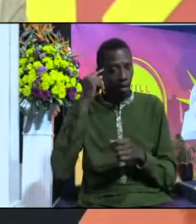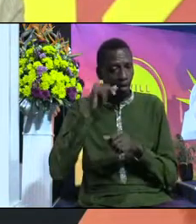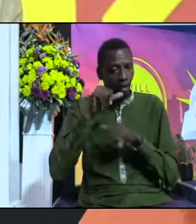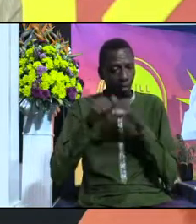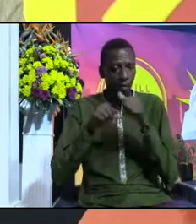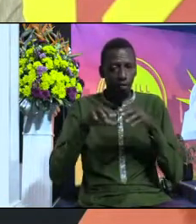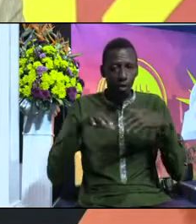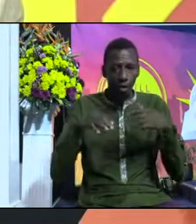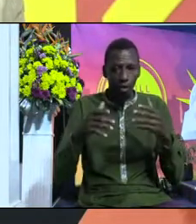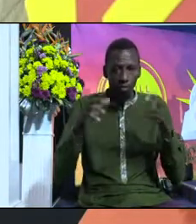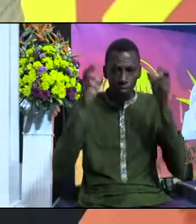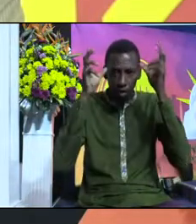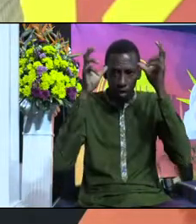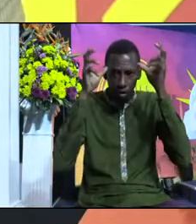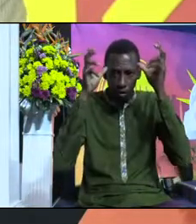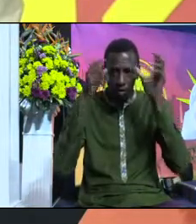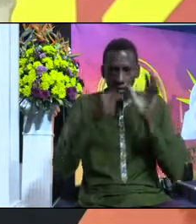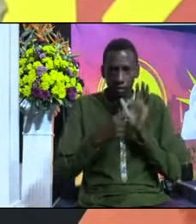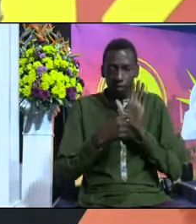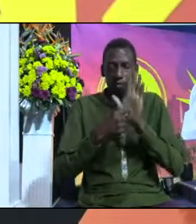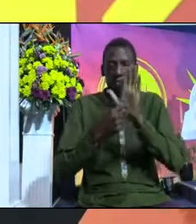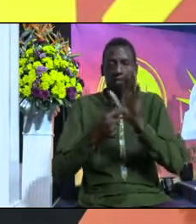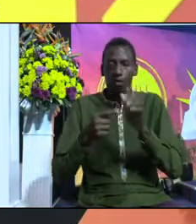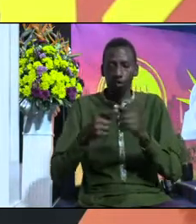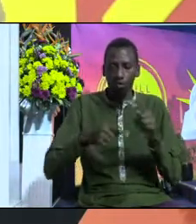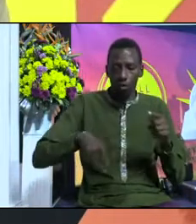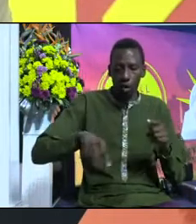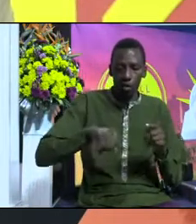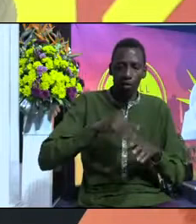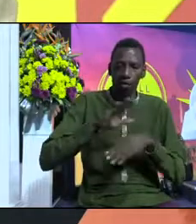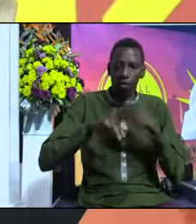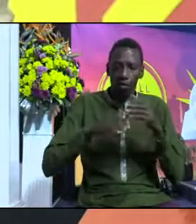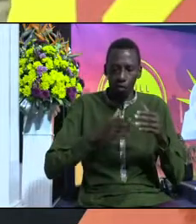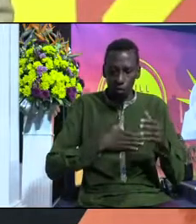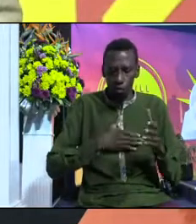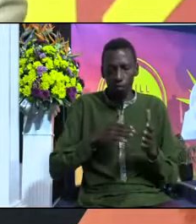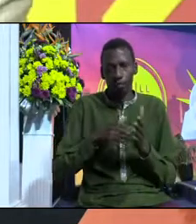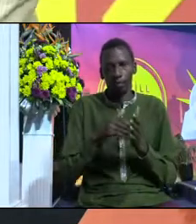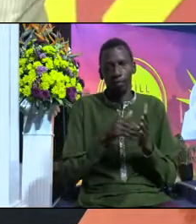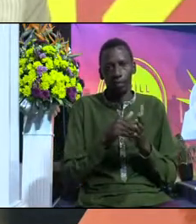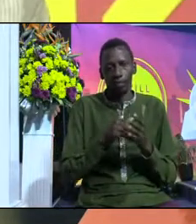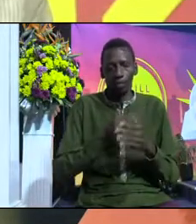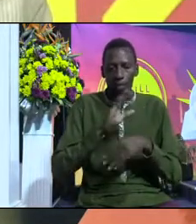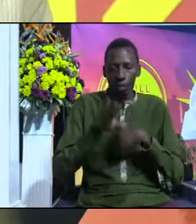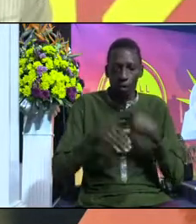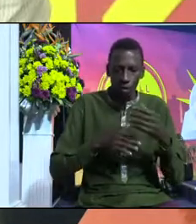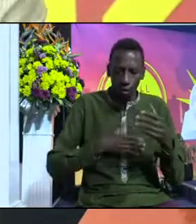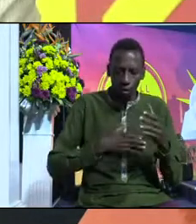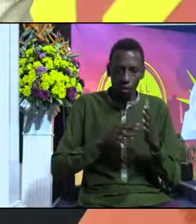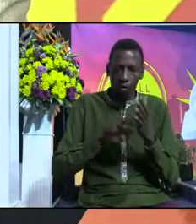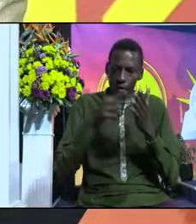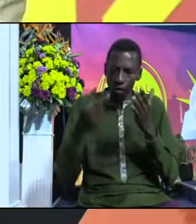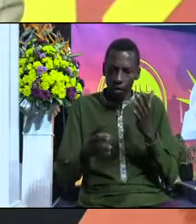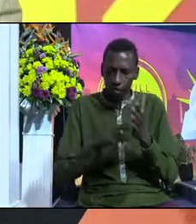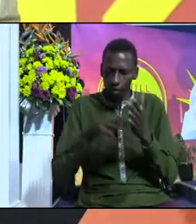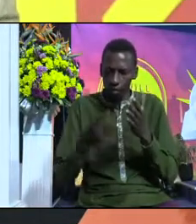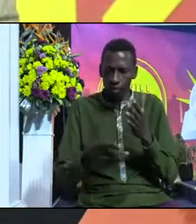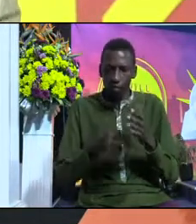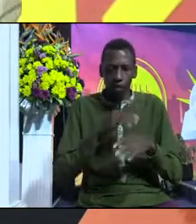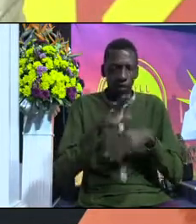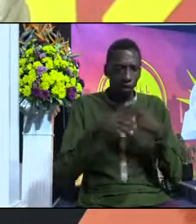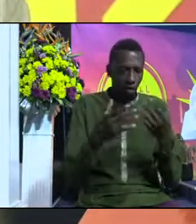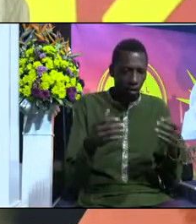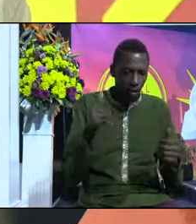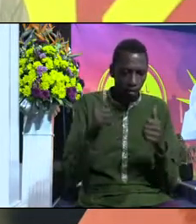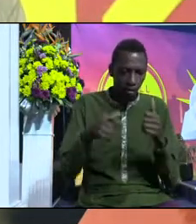the devil reveals to us all of our weaknesses, all of our failings, all the stuff